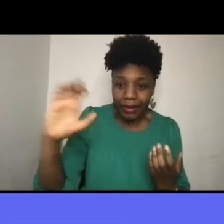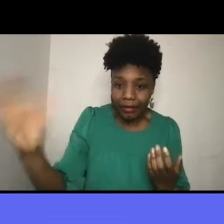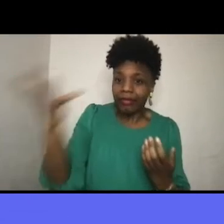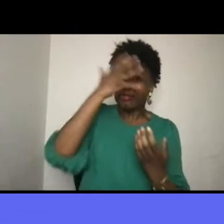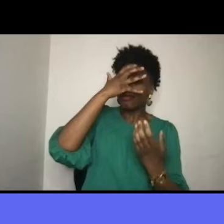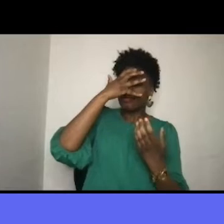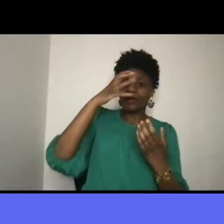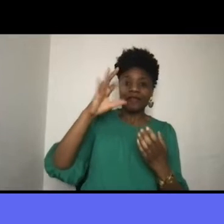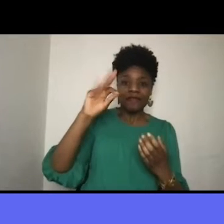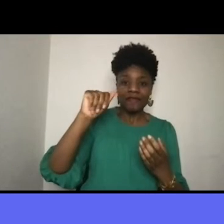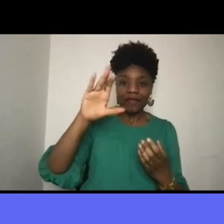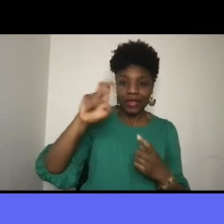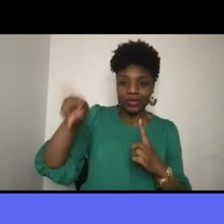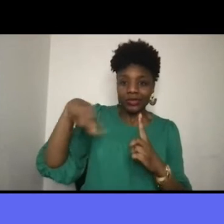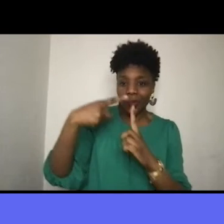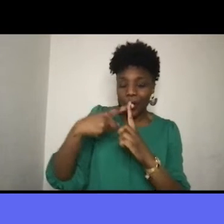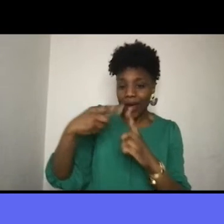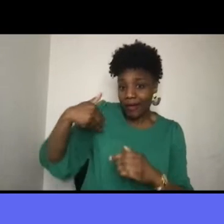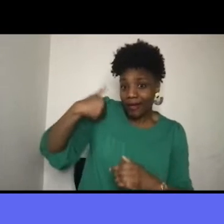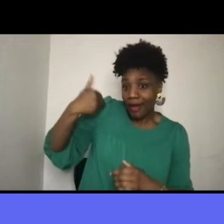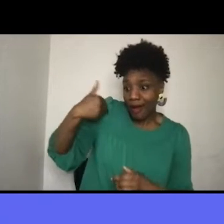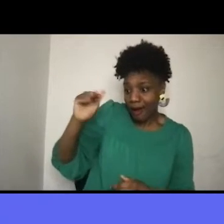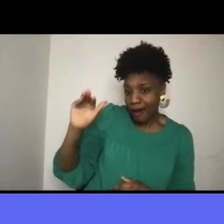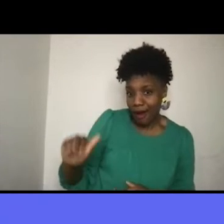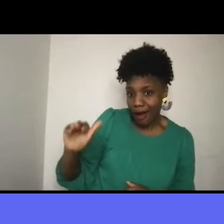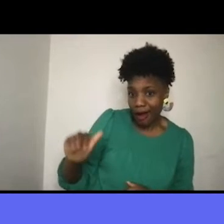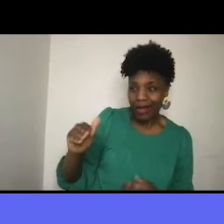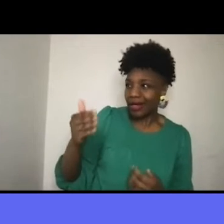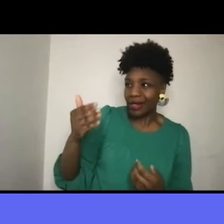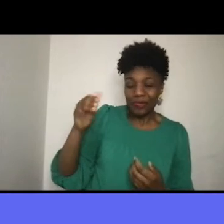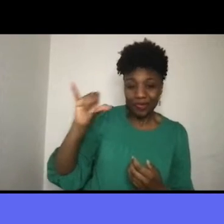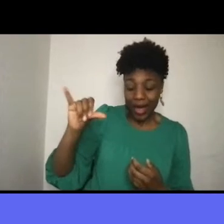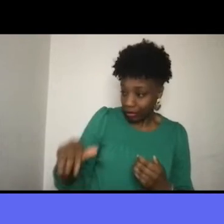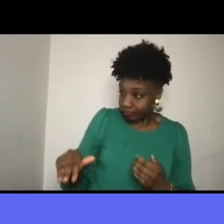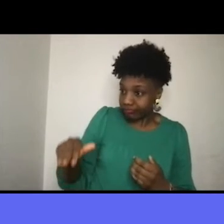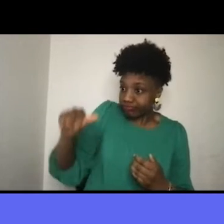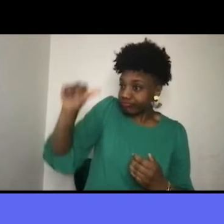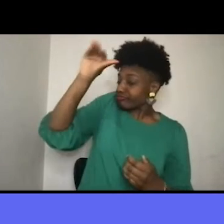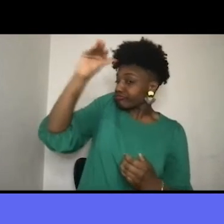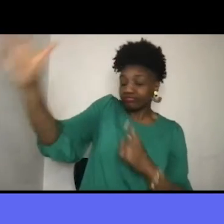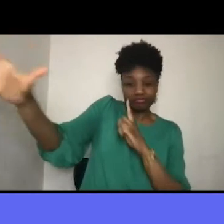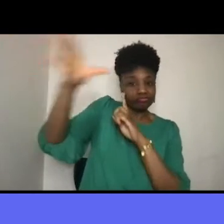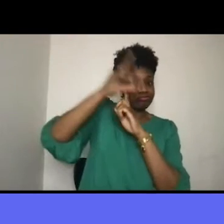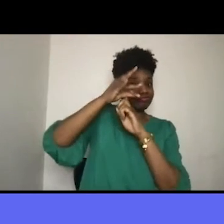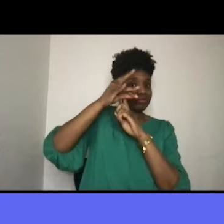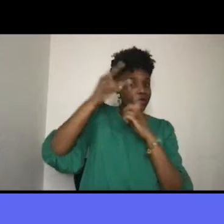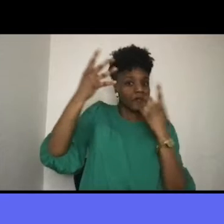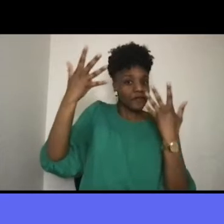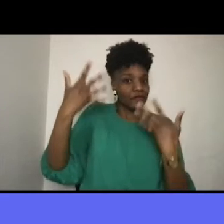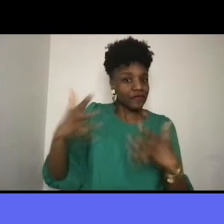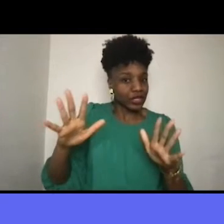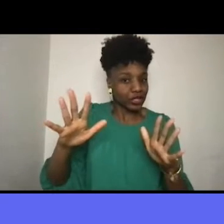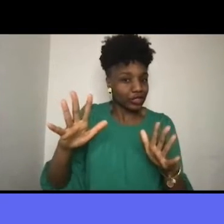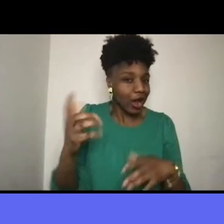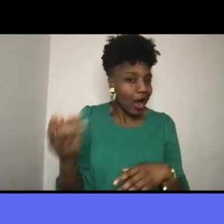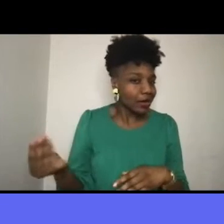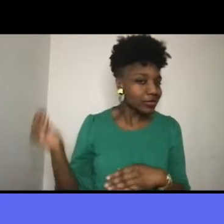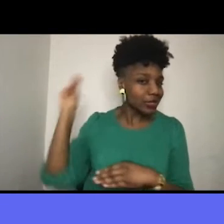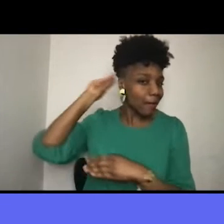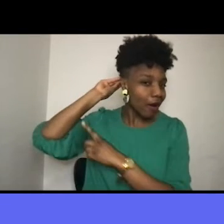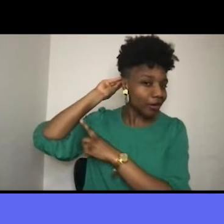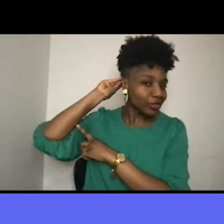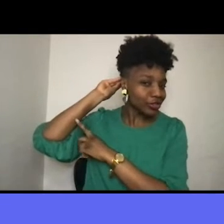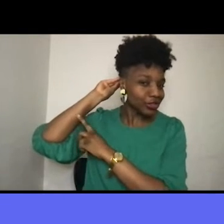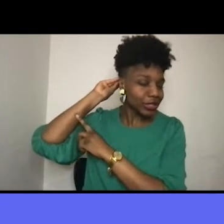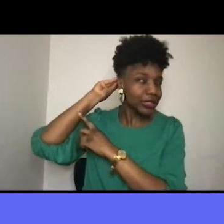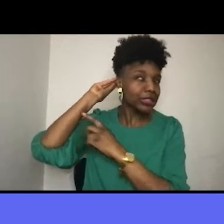yeah, all of that sits in our subconscious, right? And the goal of our subconscious is to make us feel good and